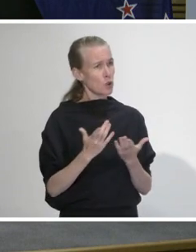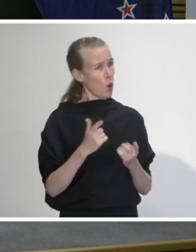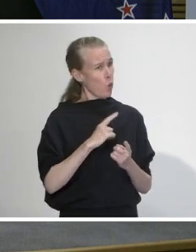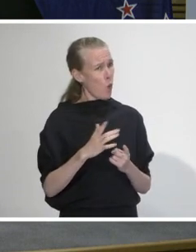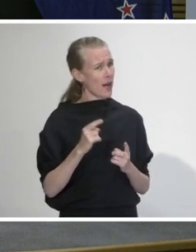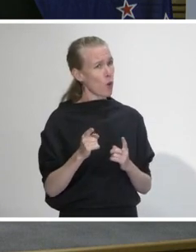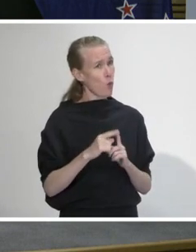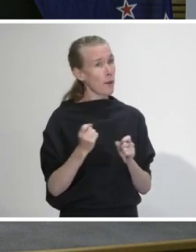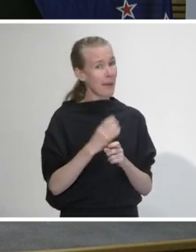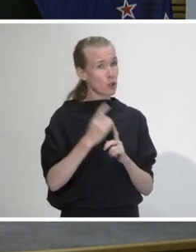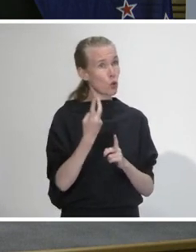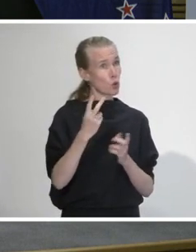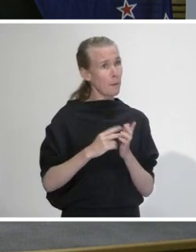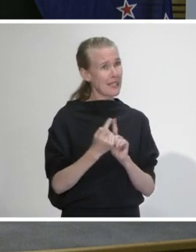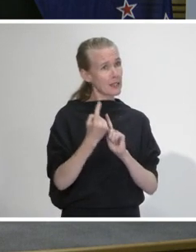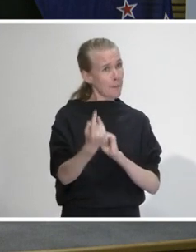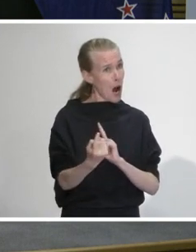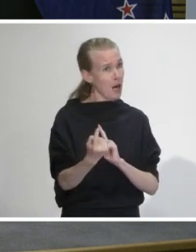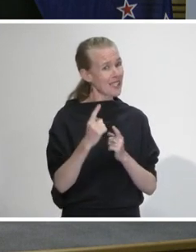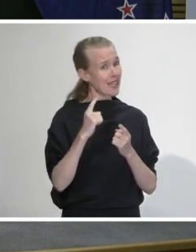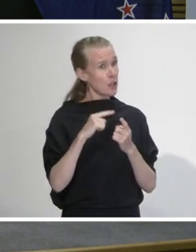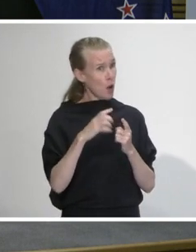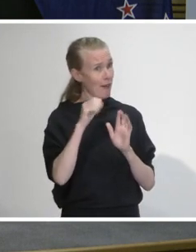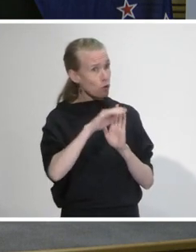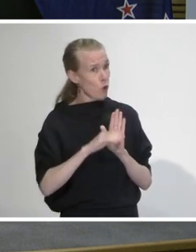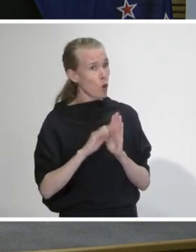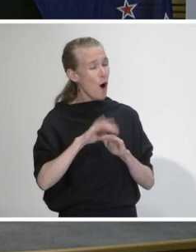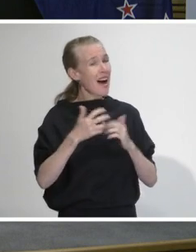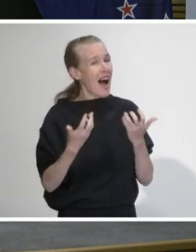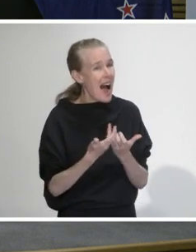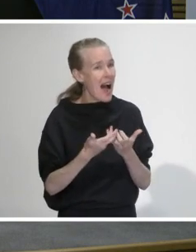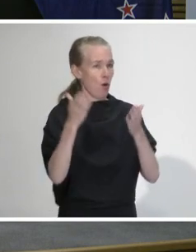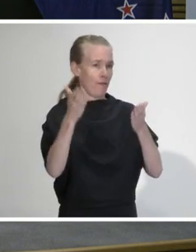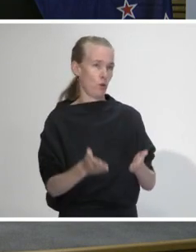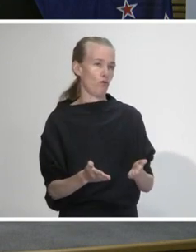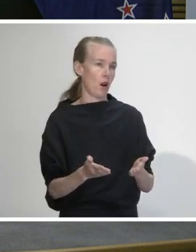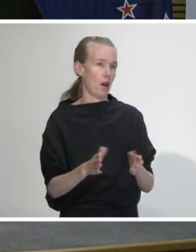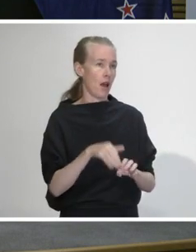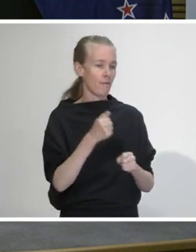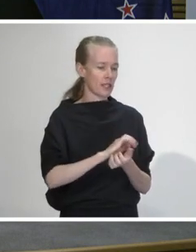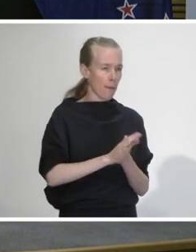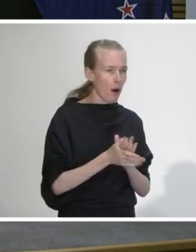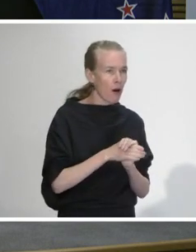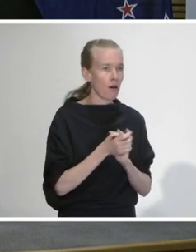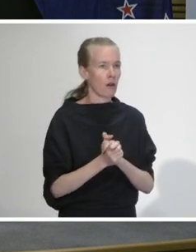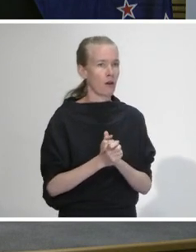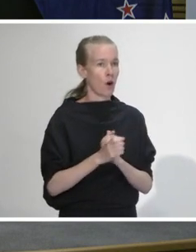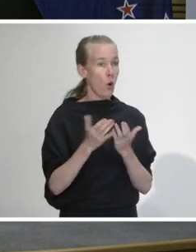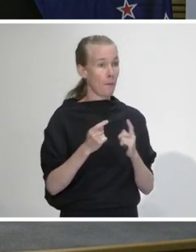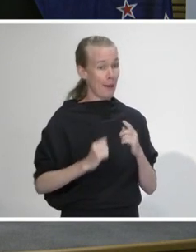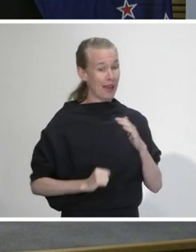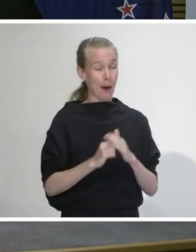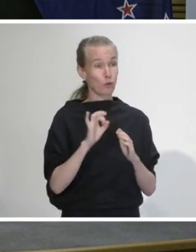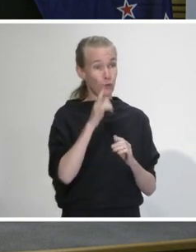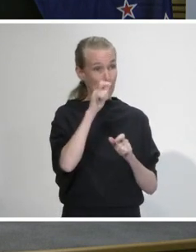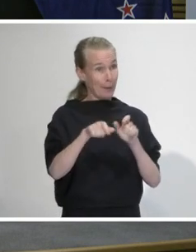blanket ban for those outside of the bubble? Have restrictions around things like hygiene, a cap perhaps of maybe 10 people. Why not